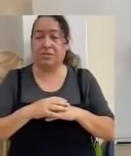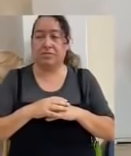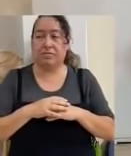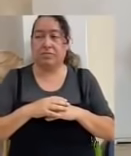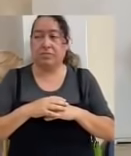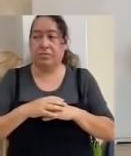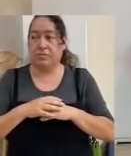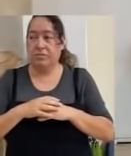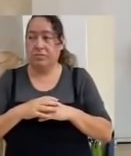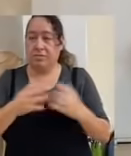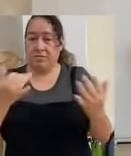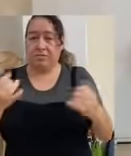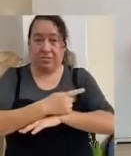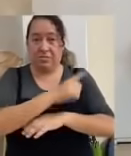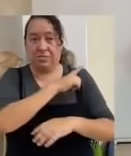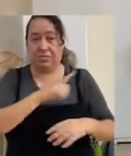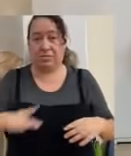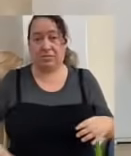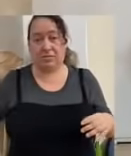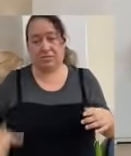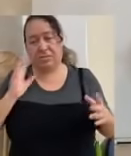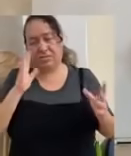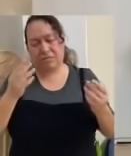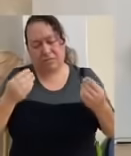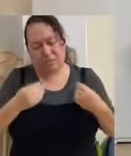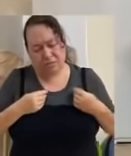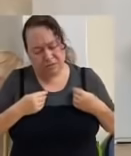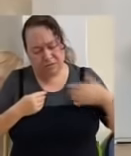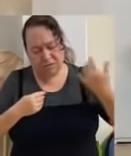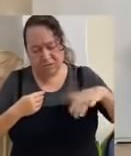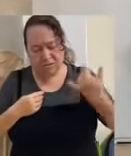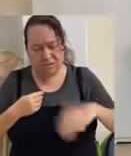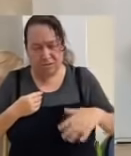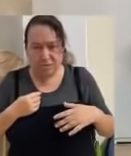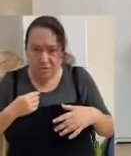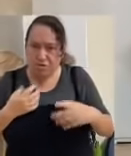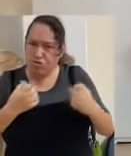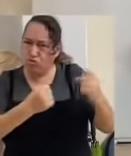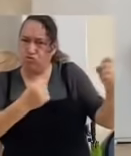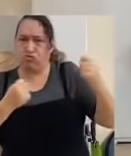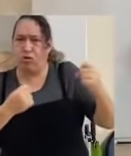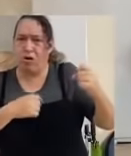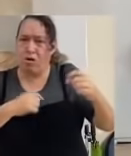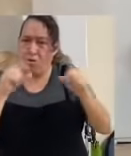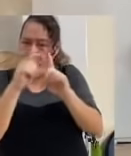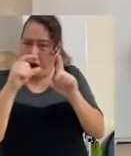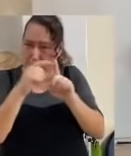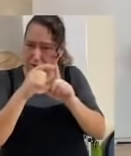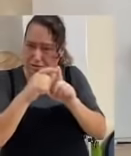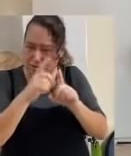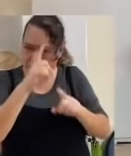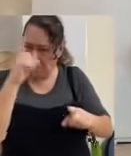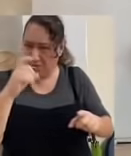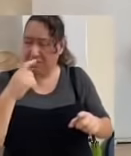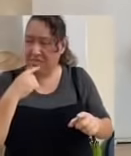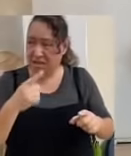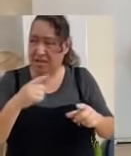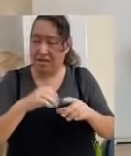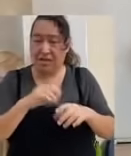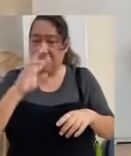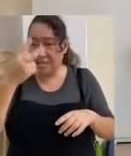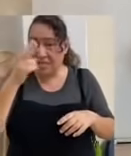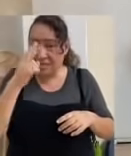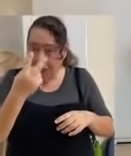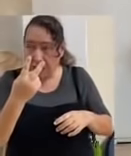The Lord gives us a very strong word, because as it says in the second reading, that